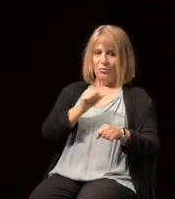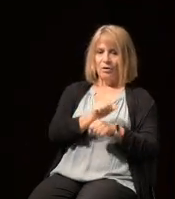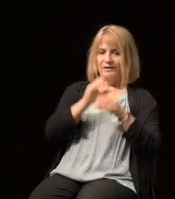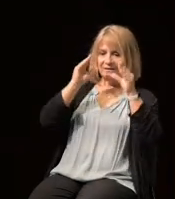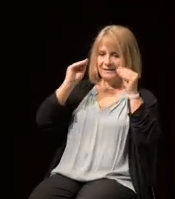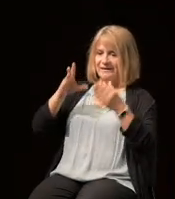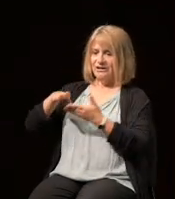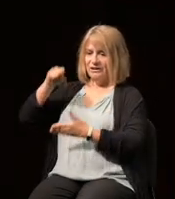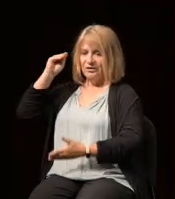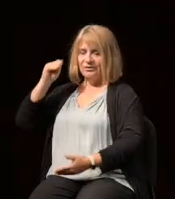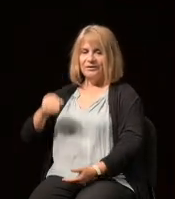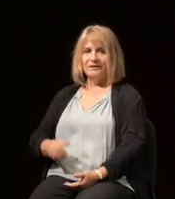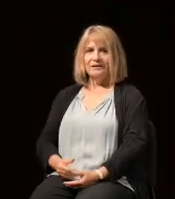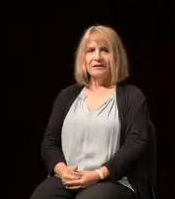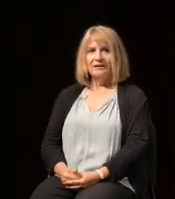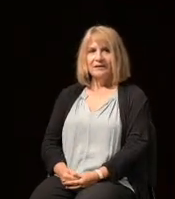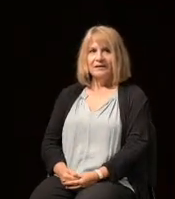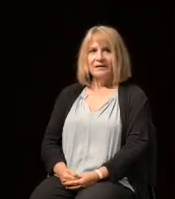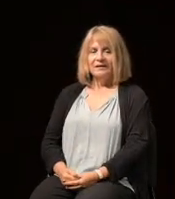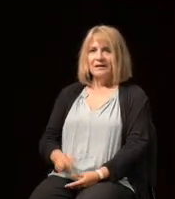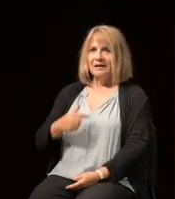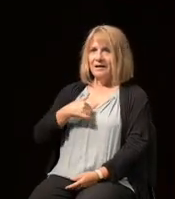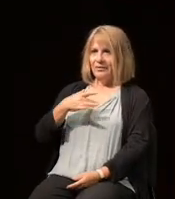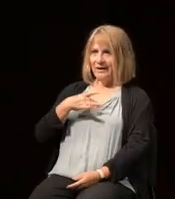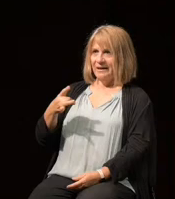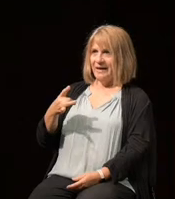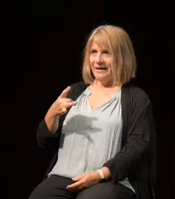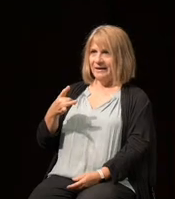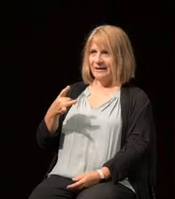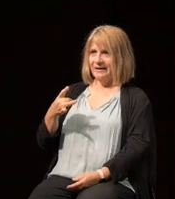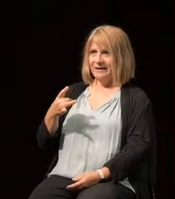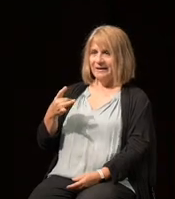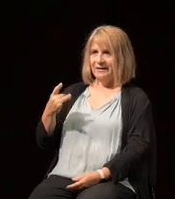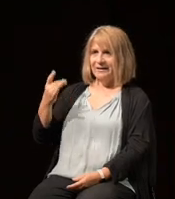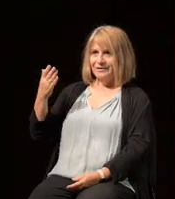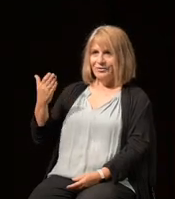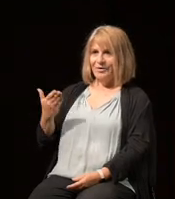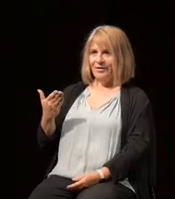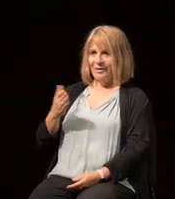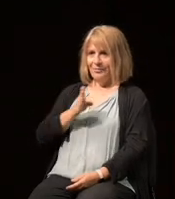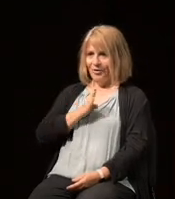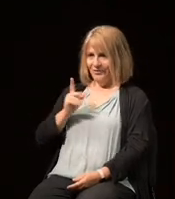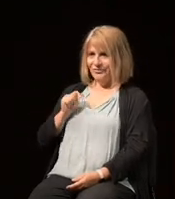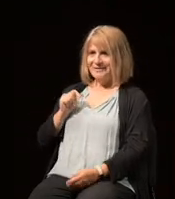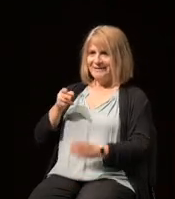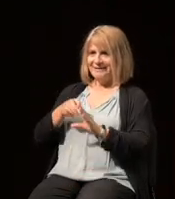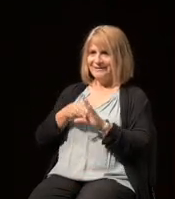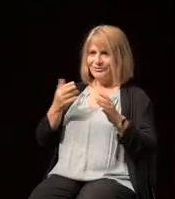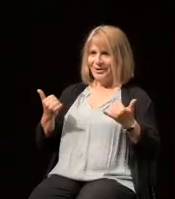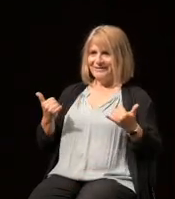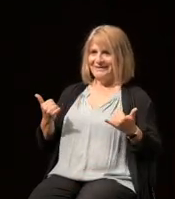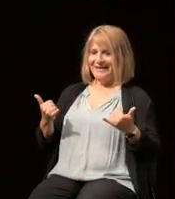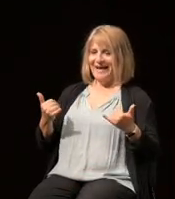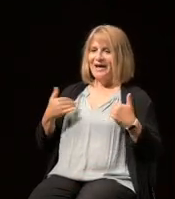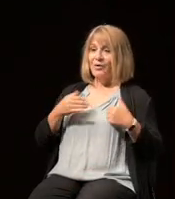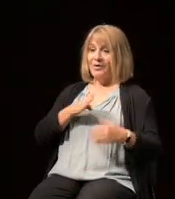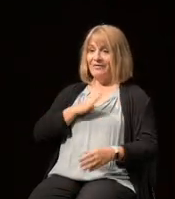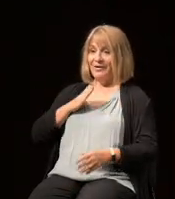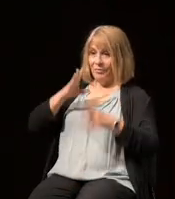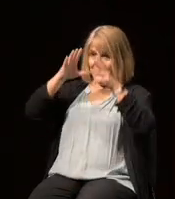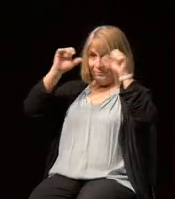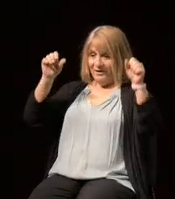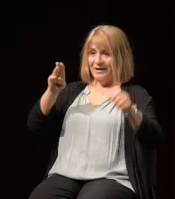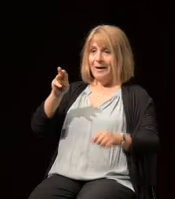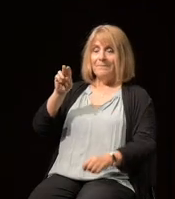learn. I'd like to welcome our trustees who have joined us today. We have our board president, Mrs.